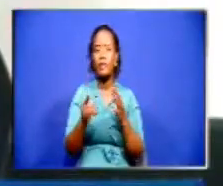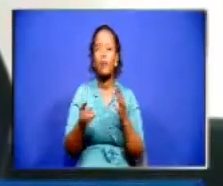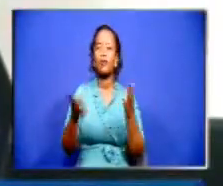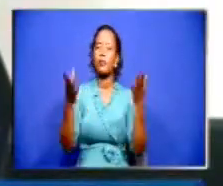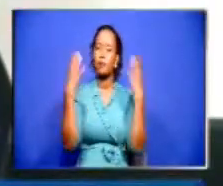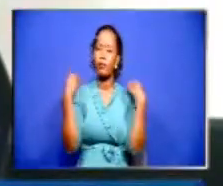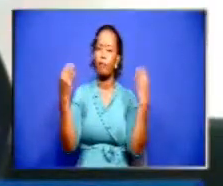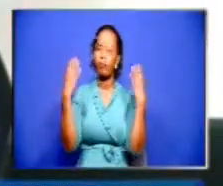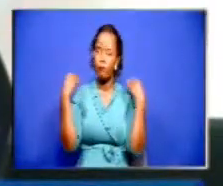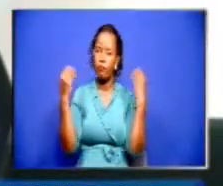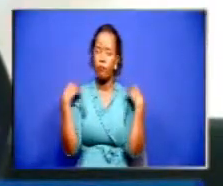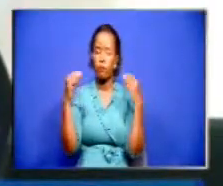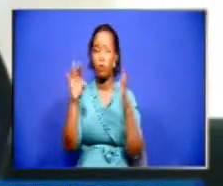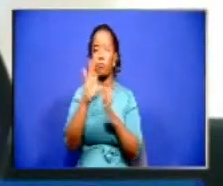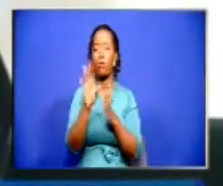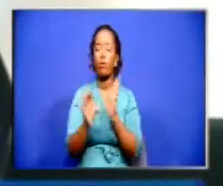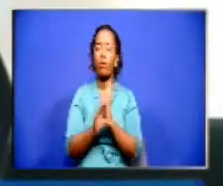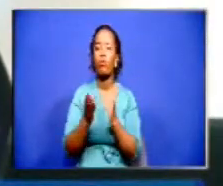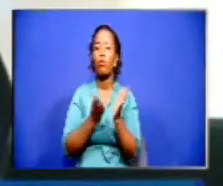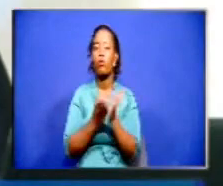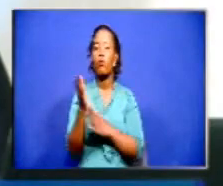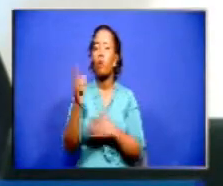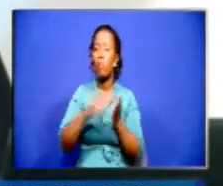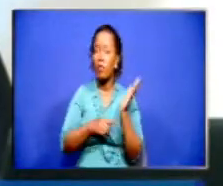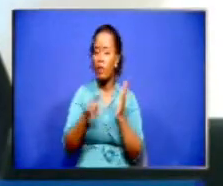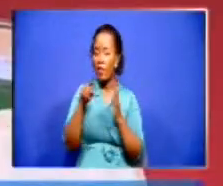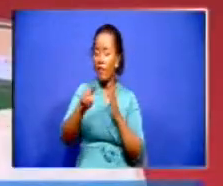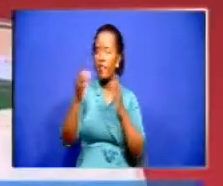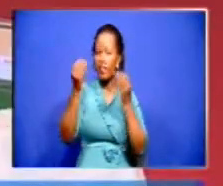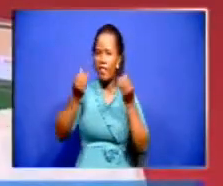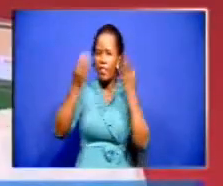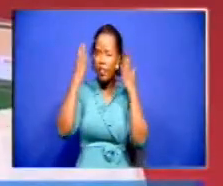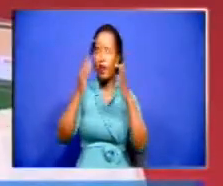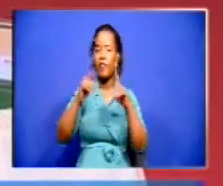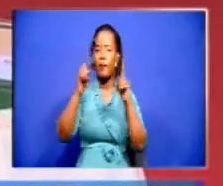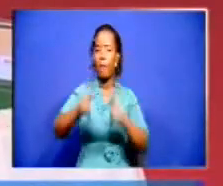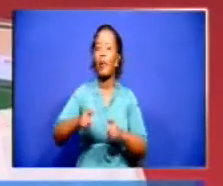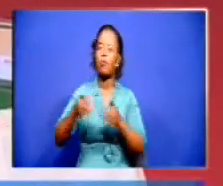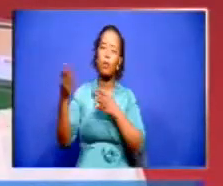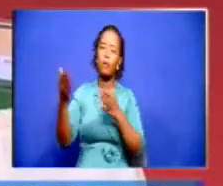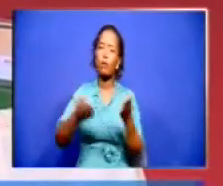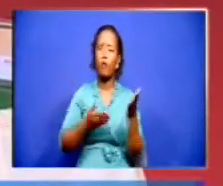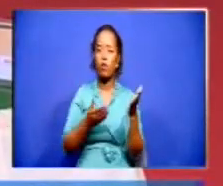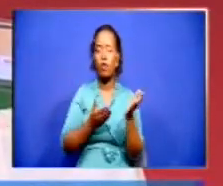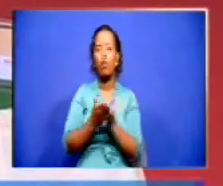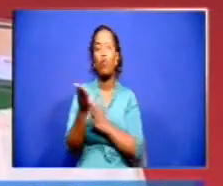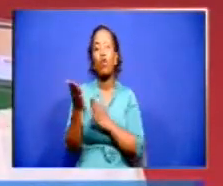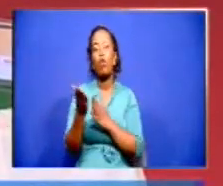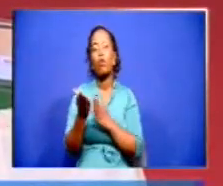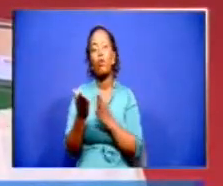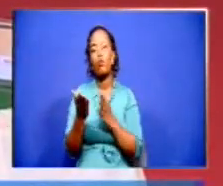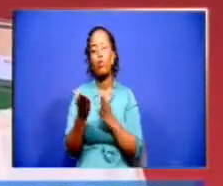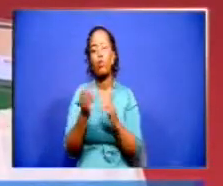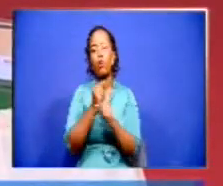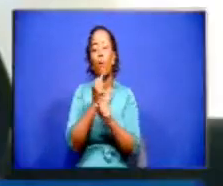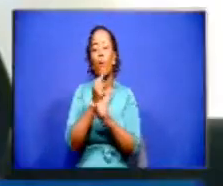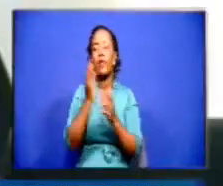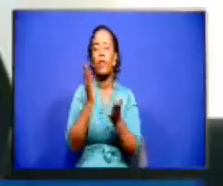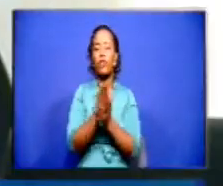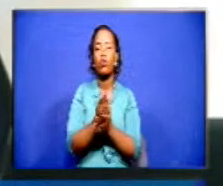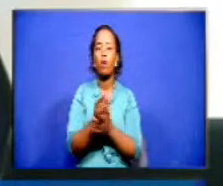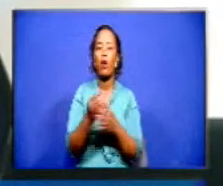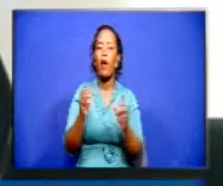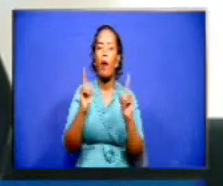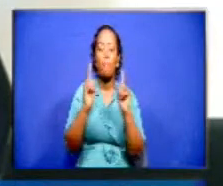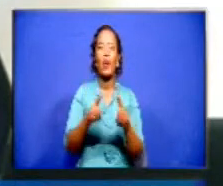of the Constitution, in the sense that this interpretation must also be brought out in terms of, must be